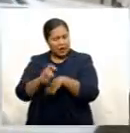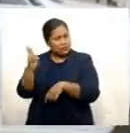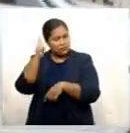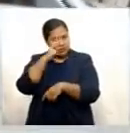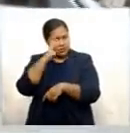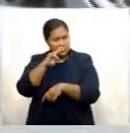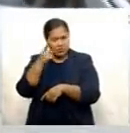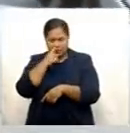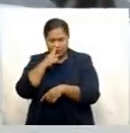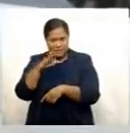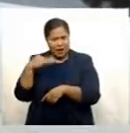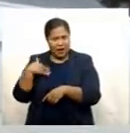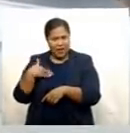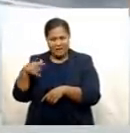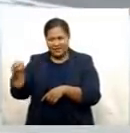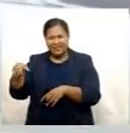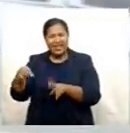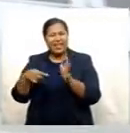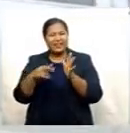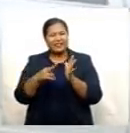the residents of Natangiri.